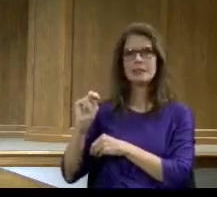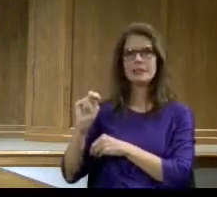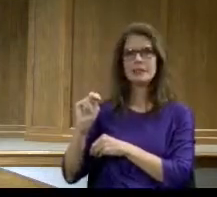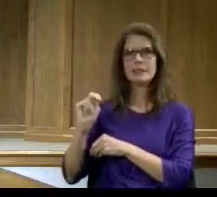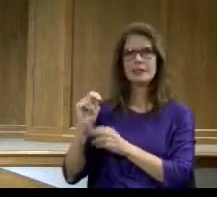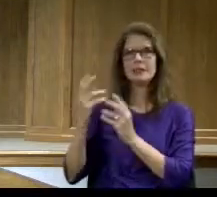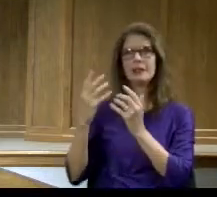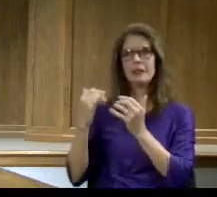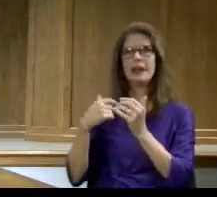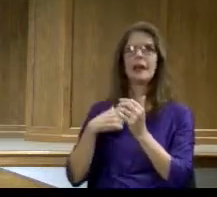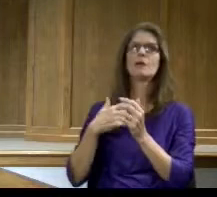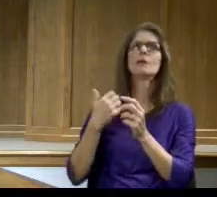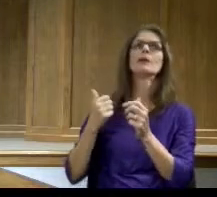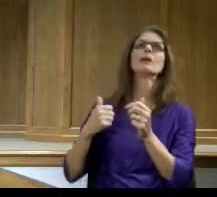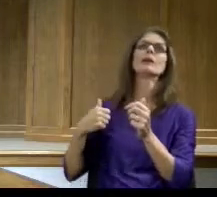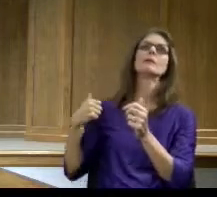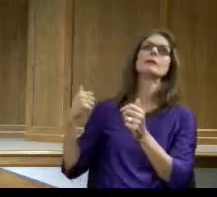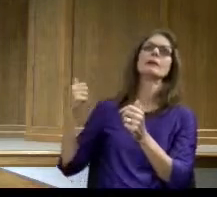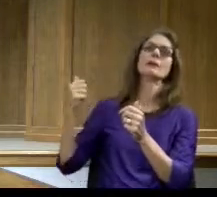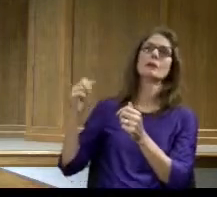Now we're coming in on 40.